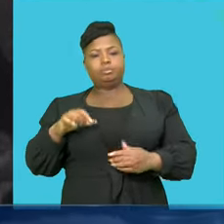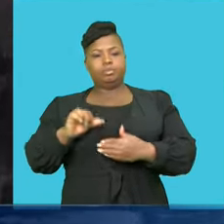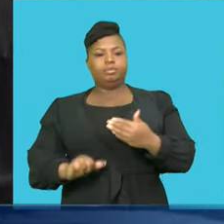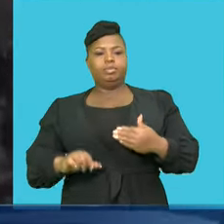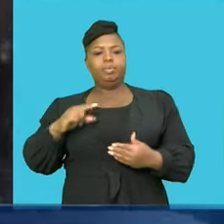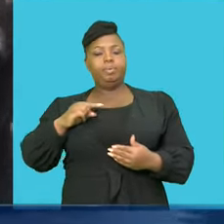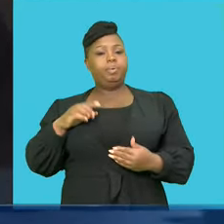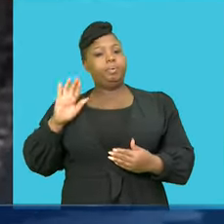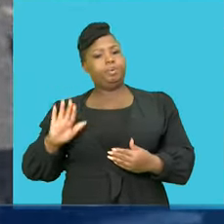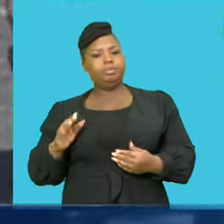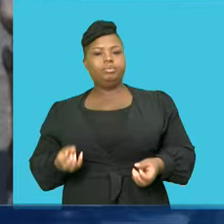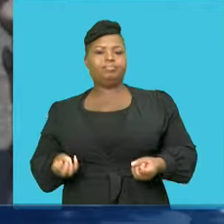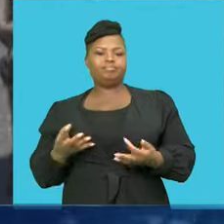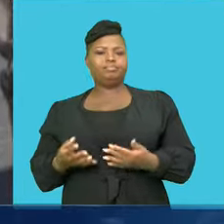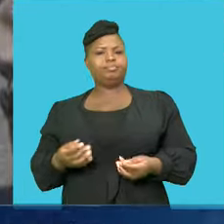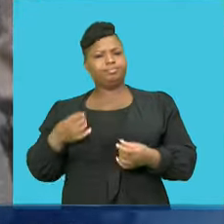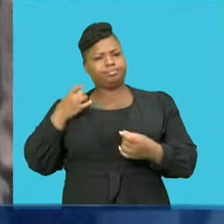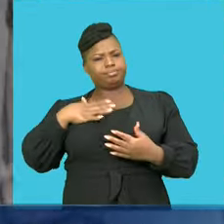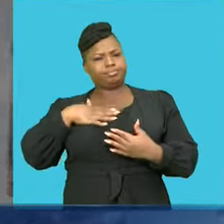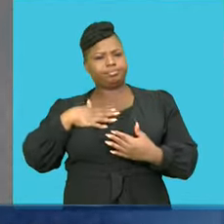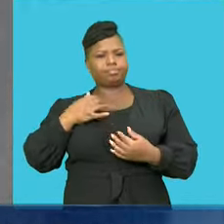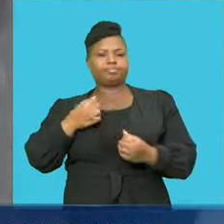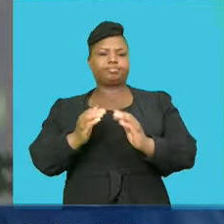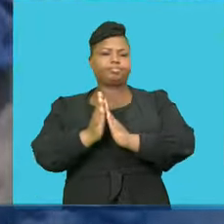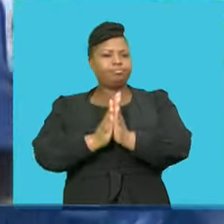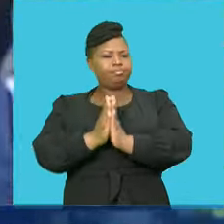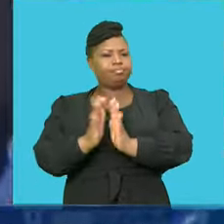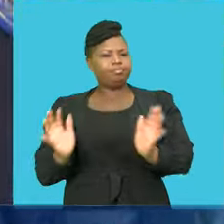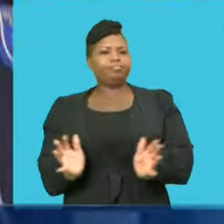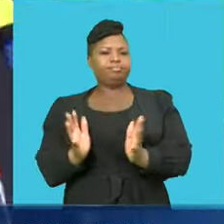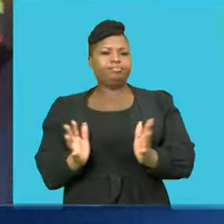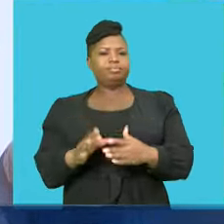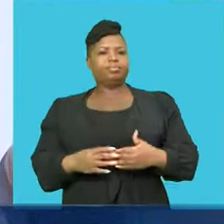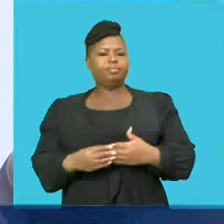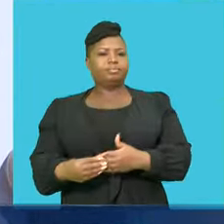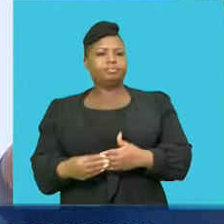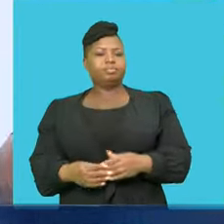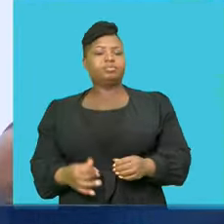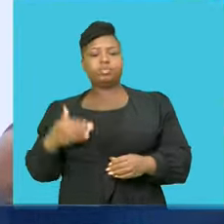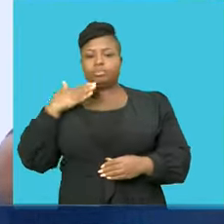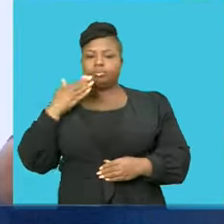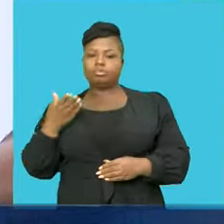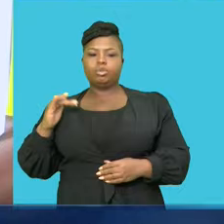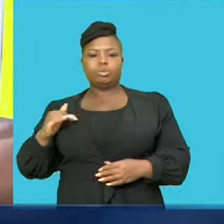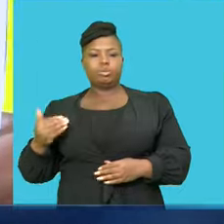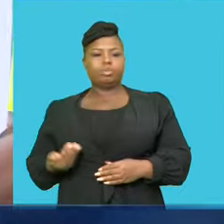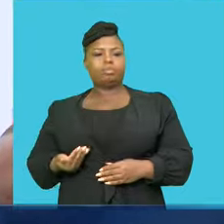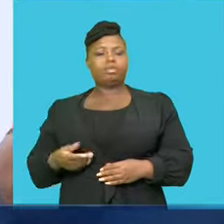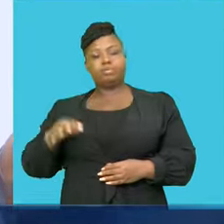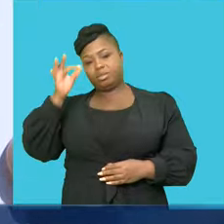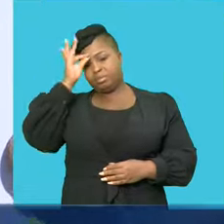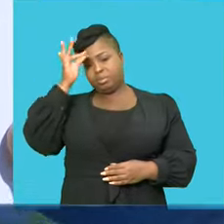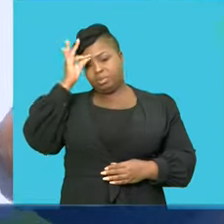ngokubapha intyatyambo kunye nemiyalezo yenkuthazo. Le nkqubo ibikhokelwe ngokupheleleyo ngamanina wesebe